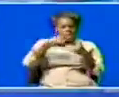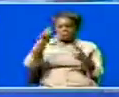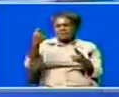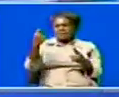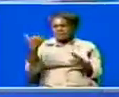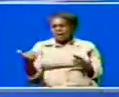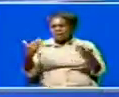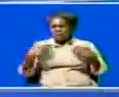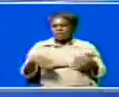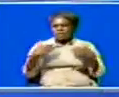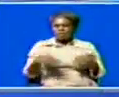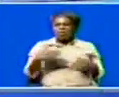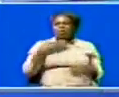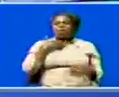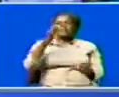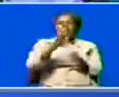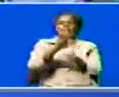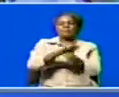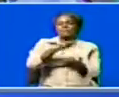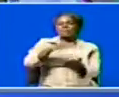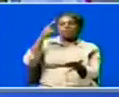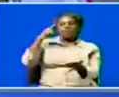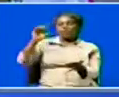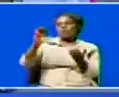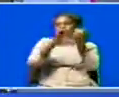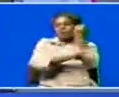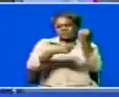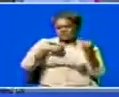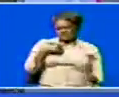of young people who just like want so much more for this country. Mm-hmm. And I